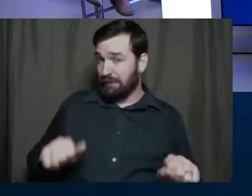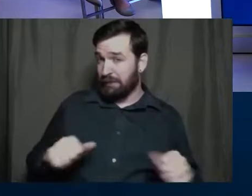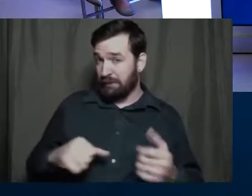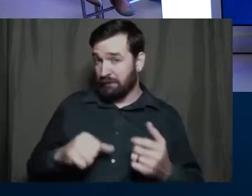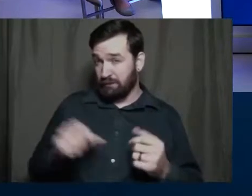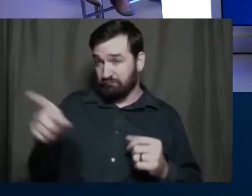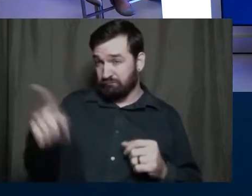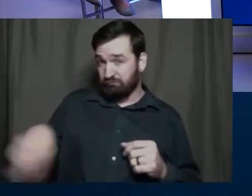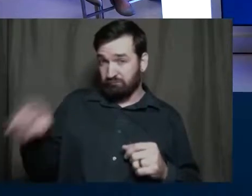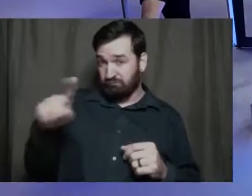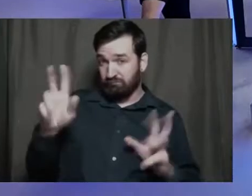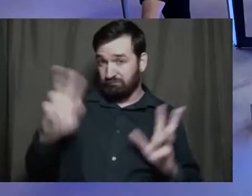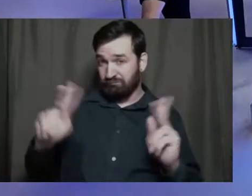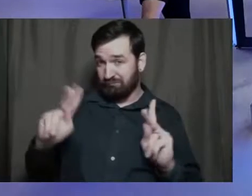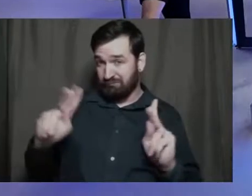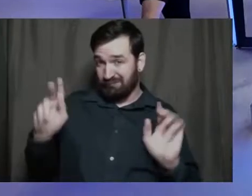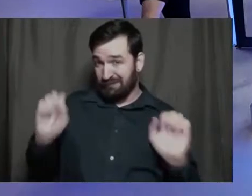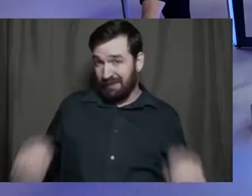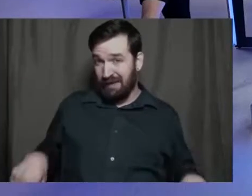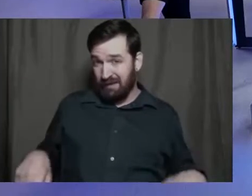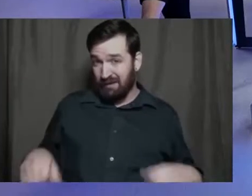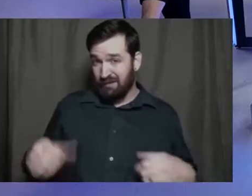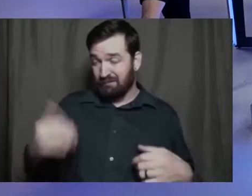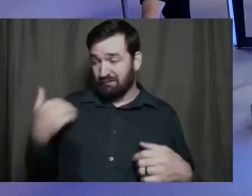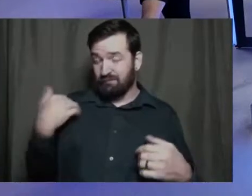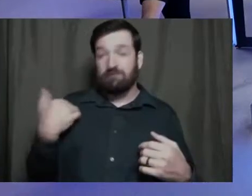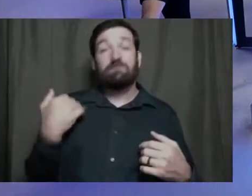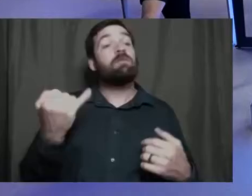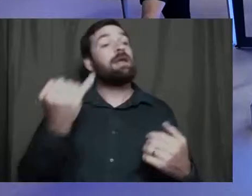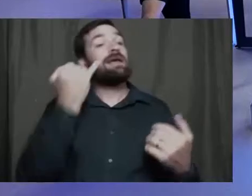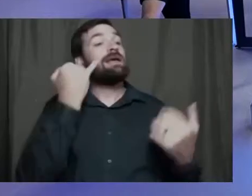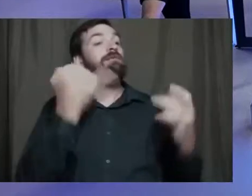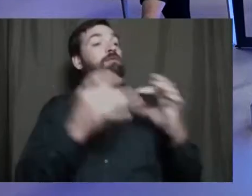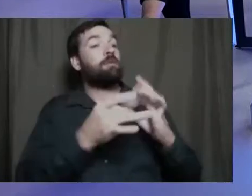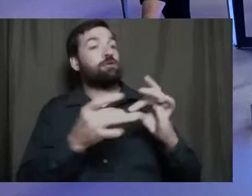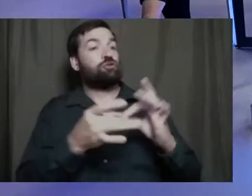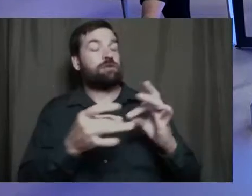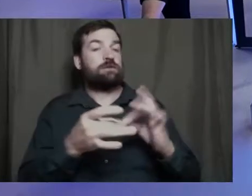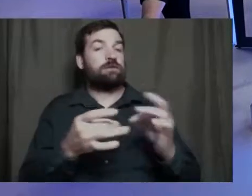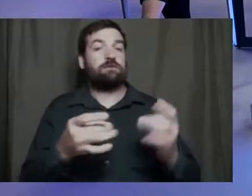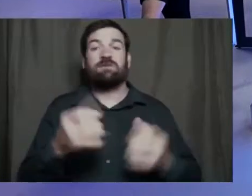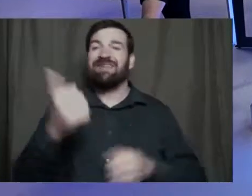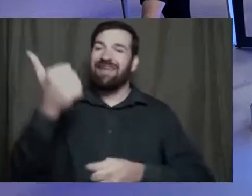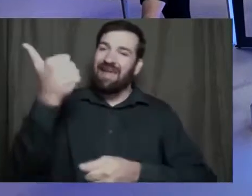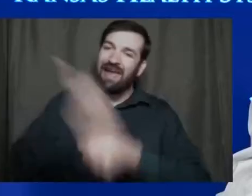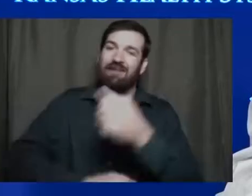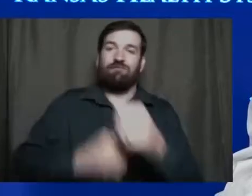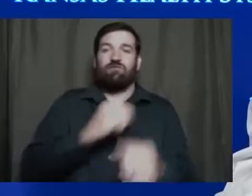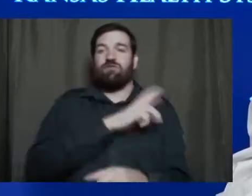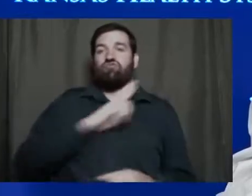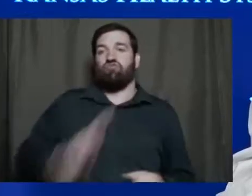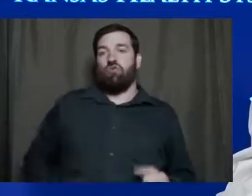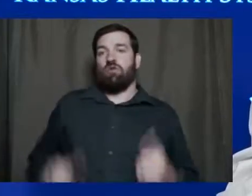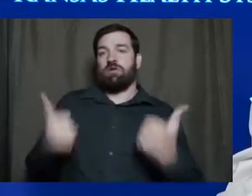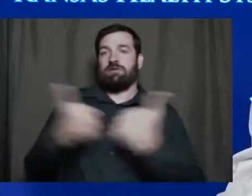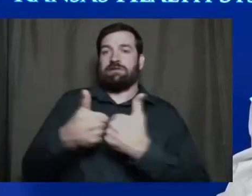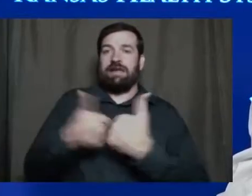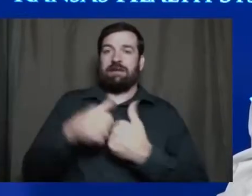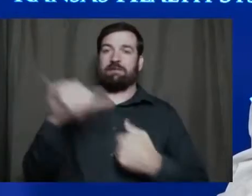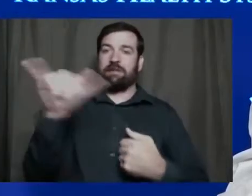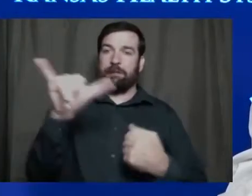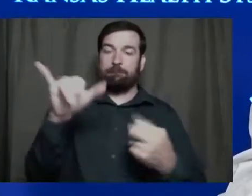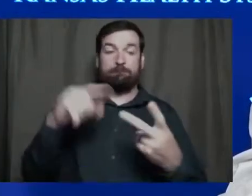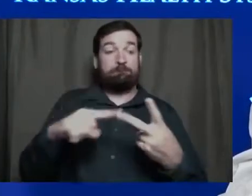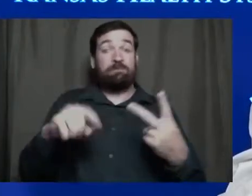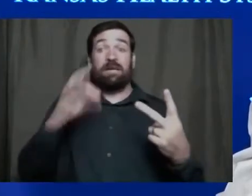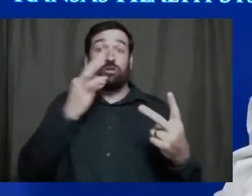who went to the party on Saturday? I think the problem is if you're going to say this, and every Royals game should have been the same story, right, and every Chiefs game is going to have to be the same